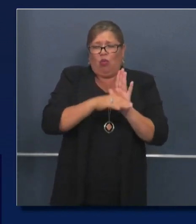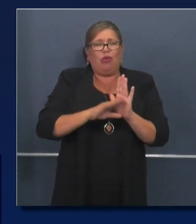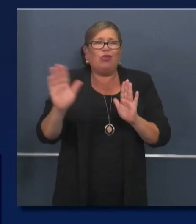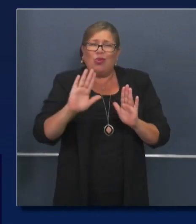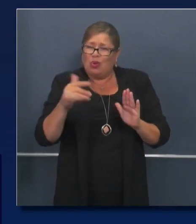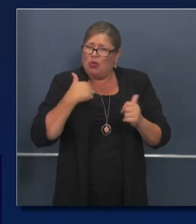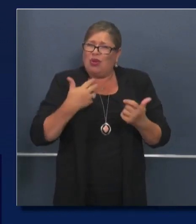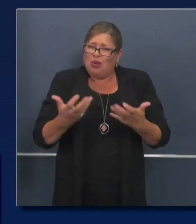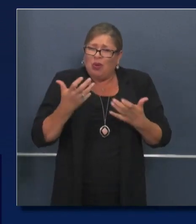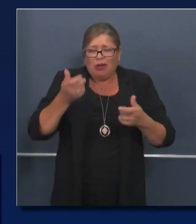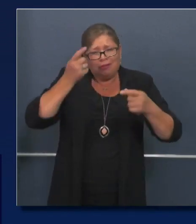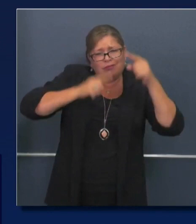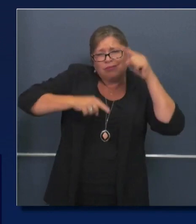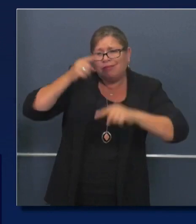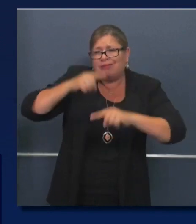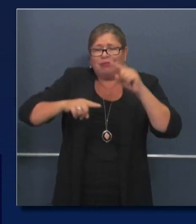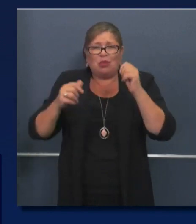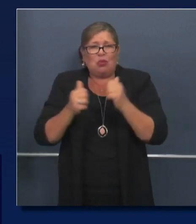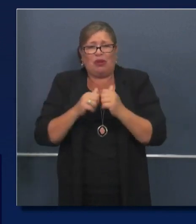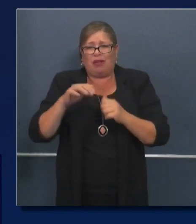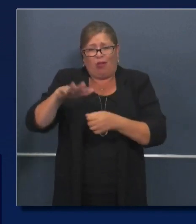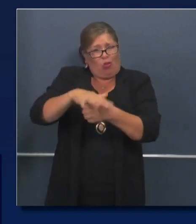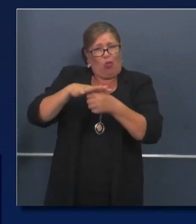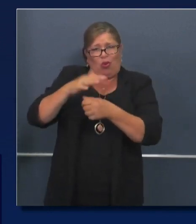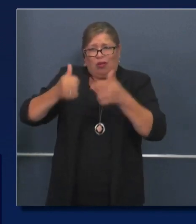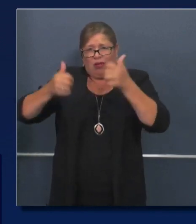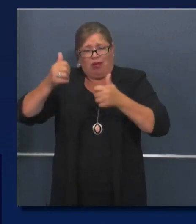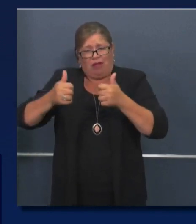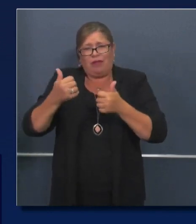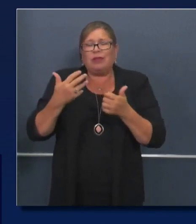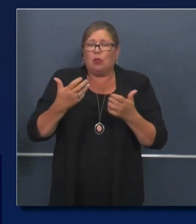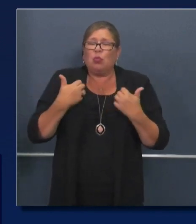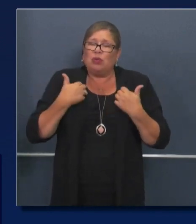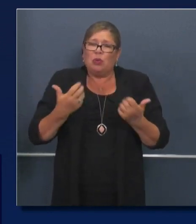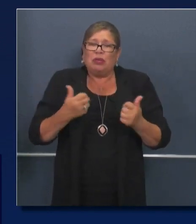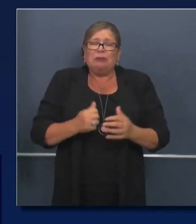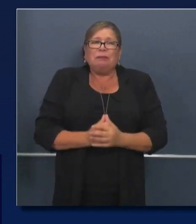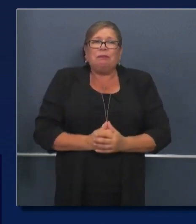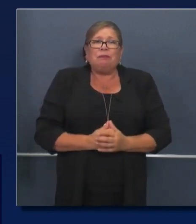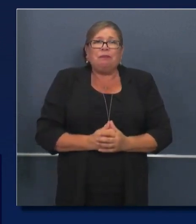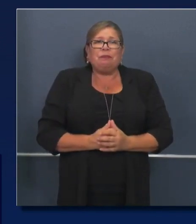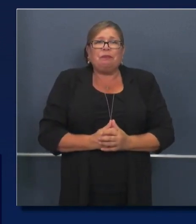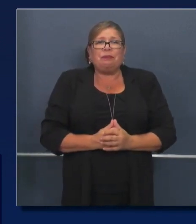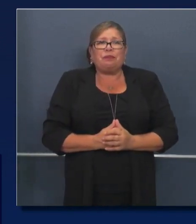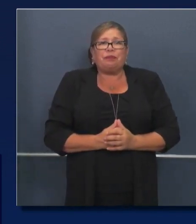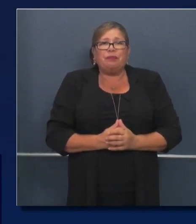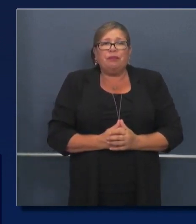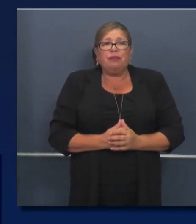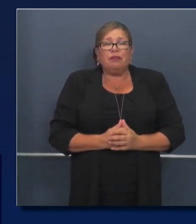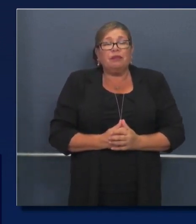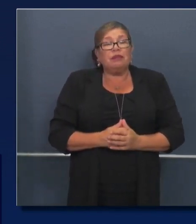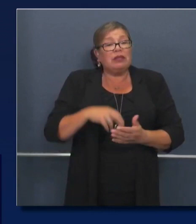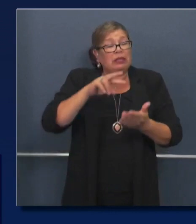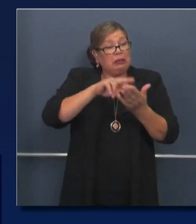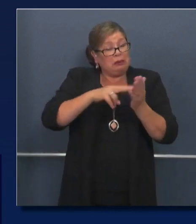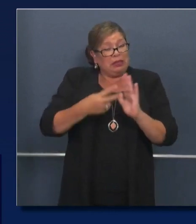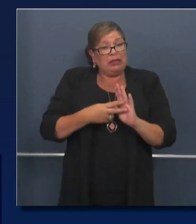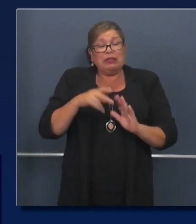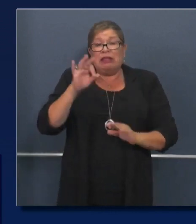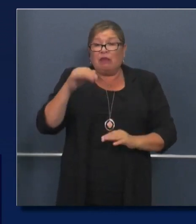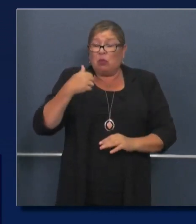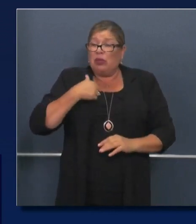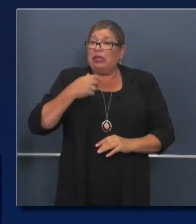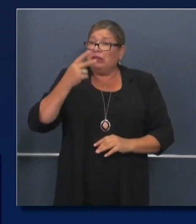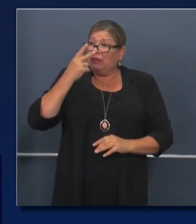officials. And that's why I just want to remind everybody, as I now transition, that if we see through the process of